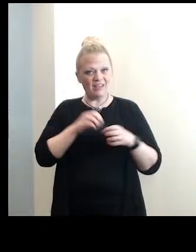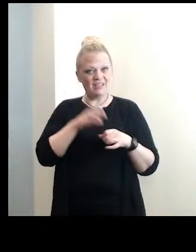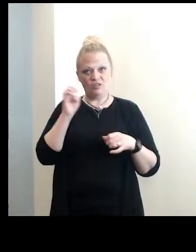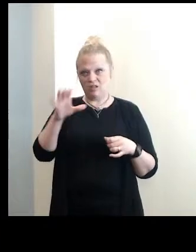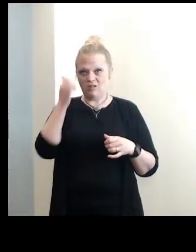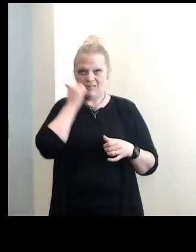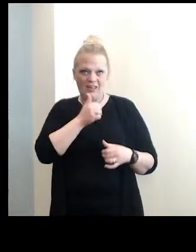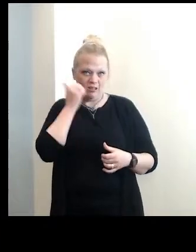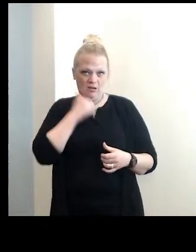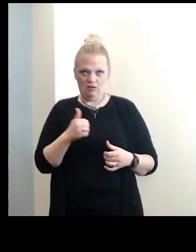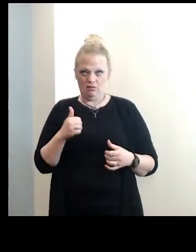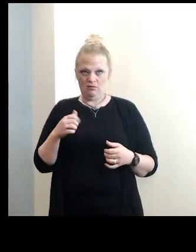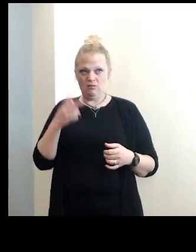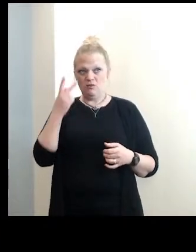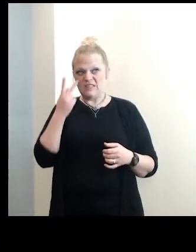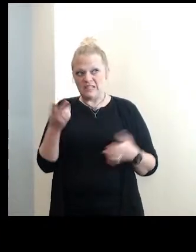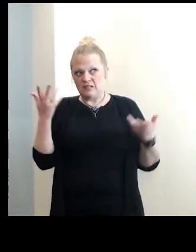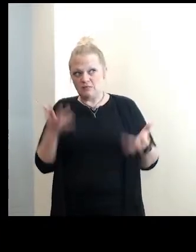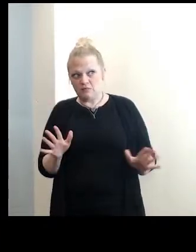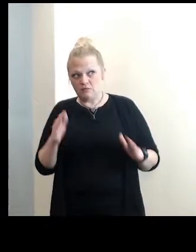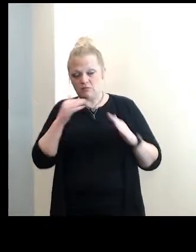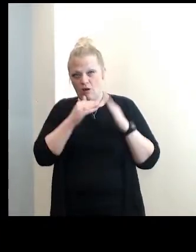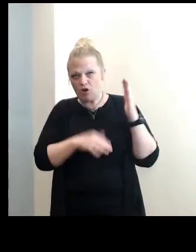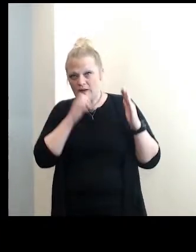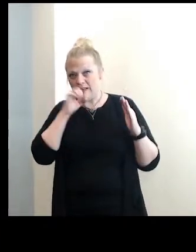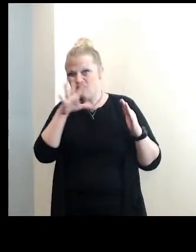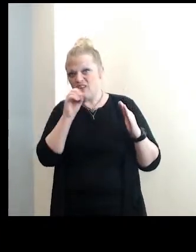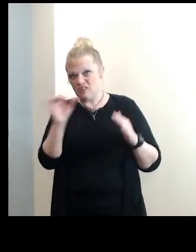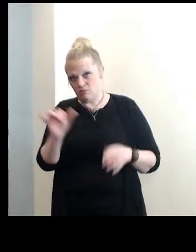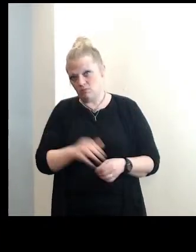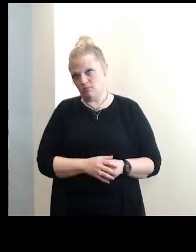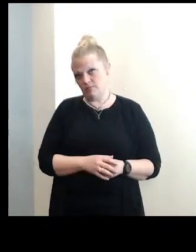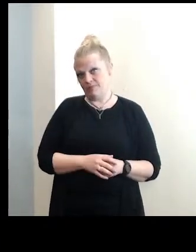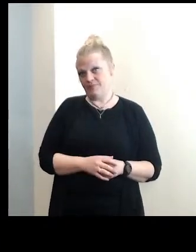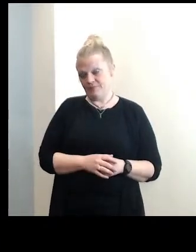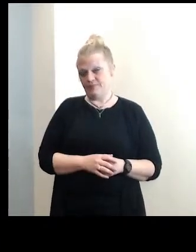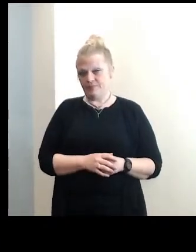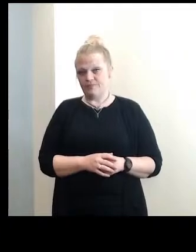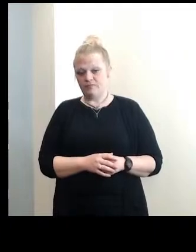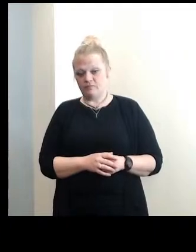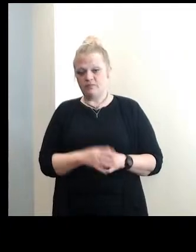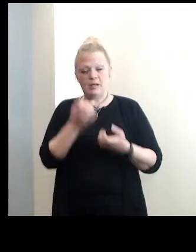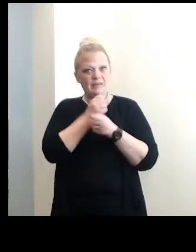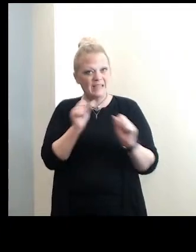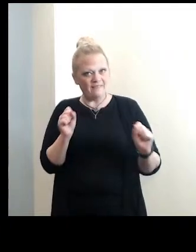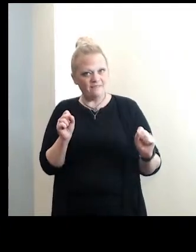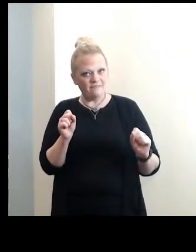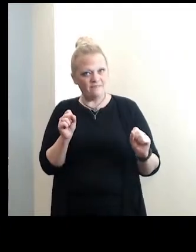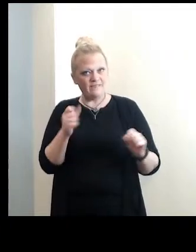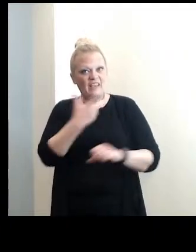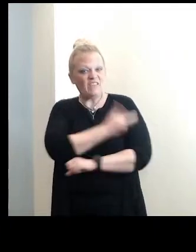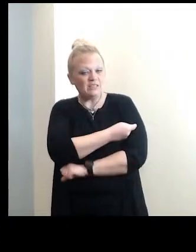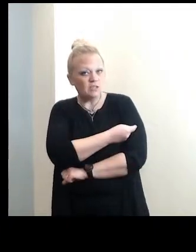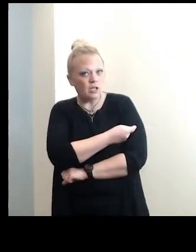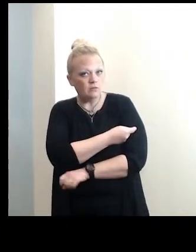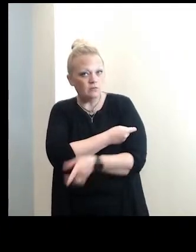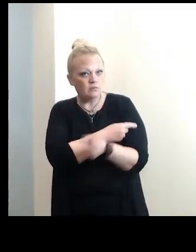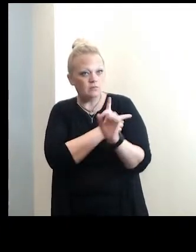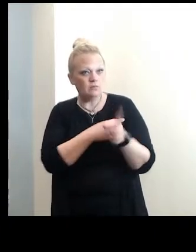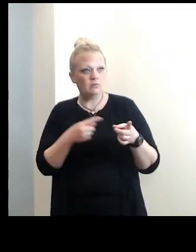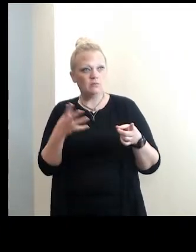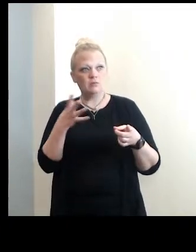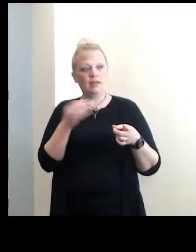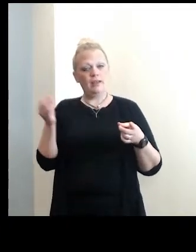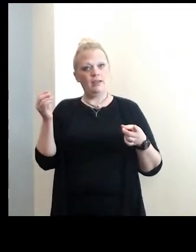County daily, and as we've seen, they're under the age of 52. So be safe, get vaccinated,